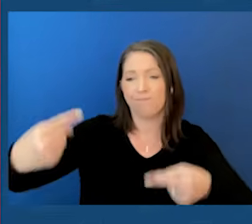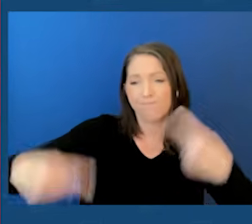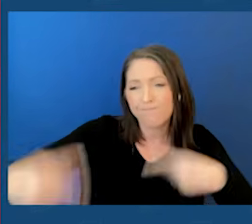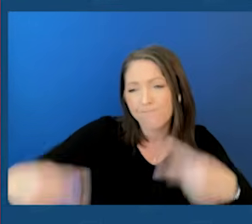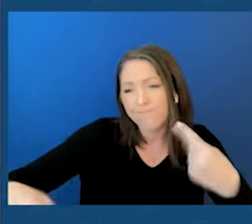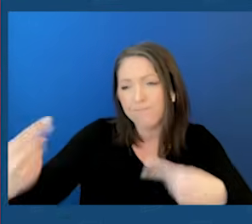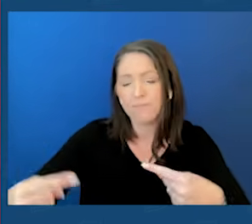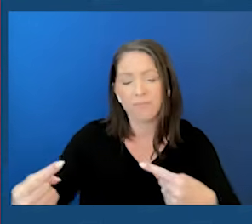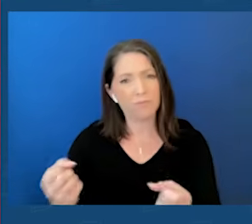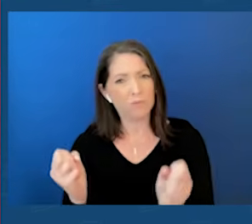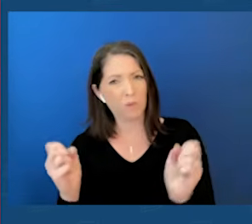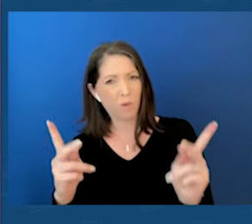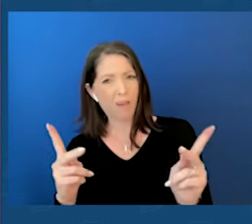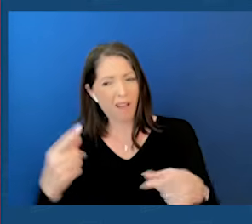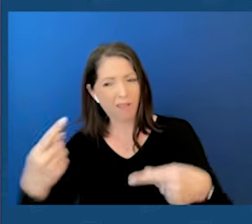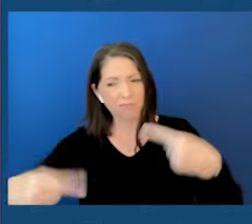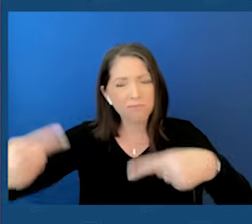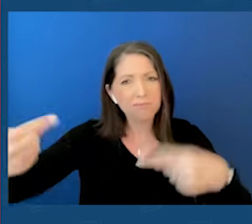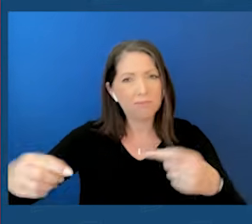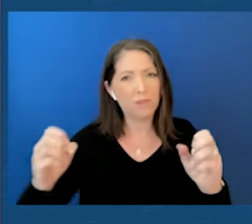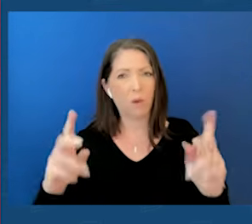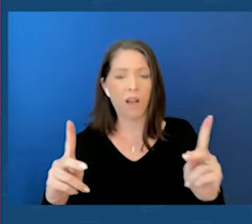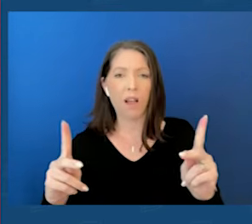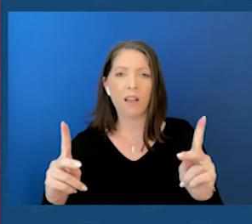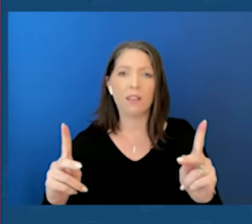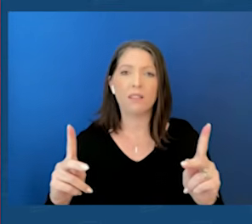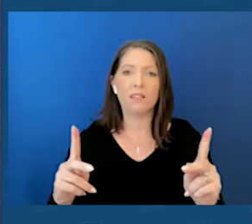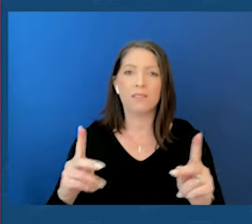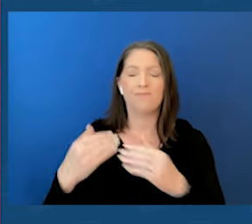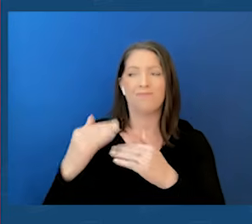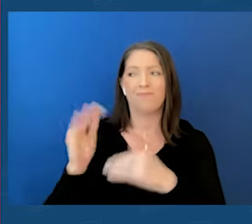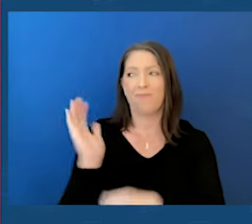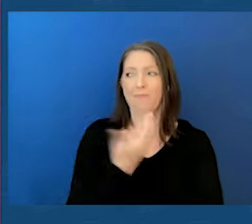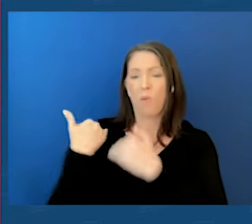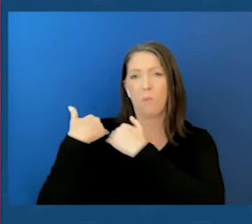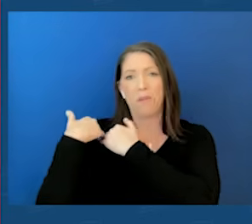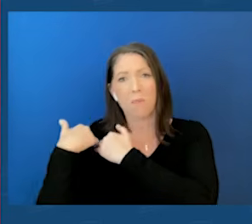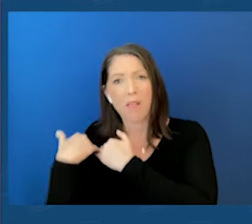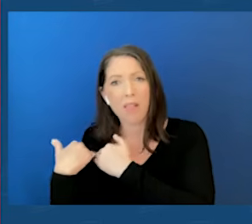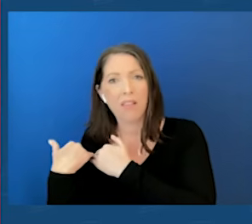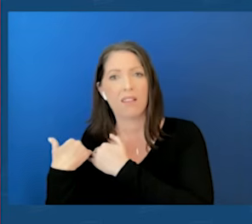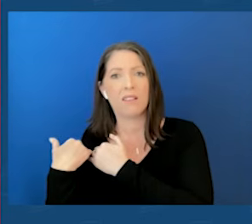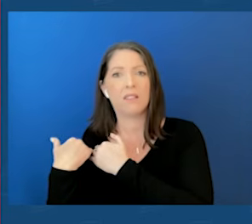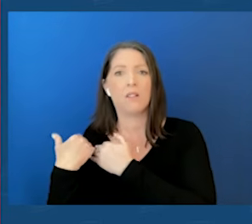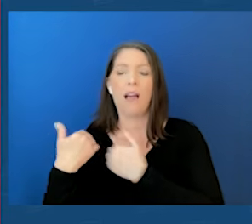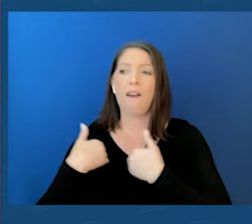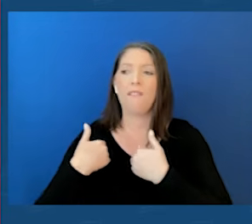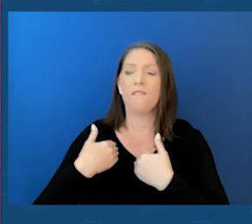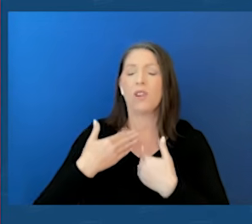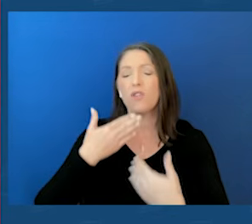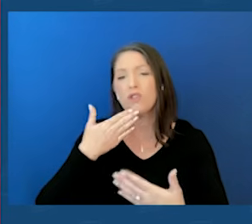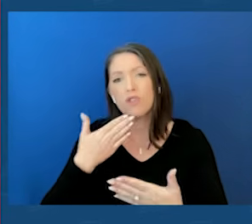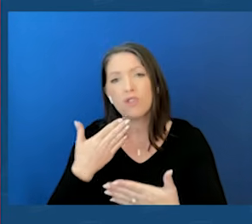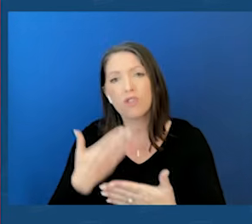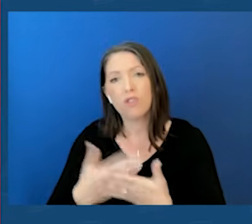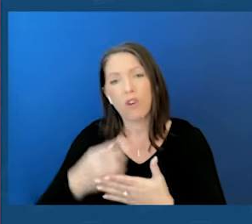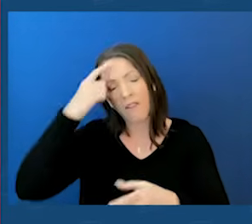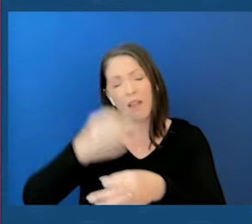right. We owe it to each other and our fellow New Yorkers to have a candid, good faith